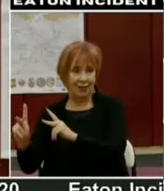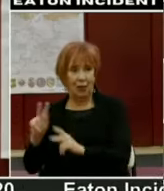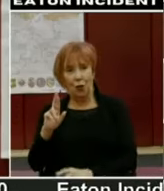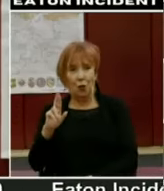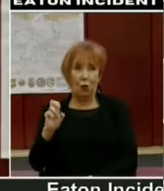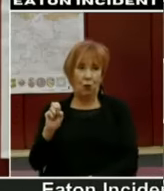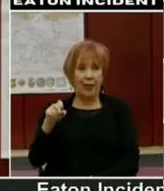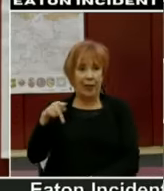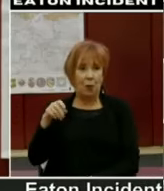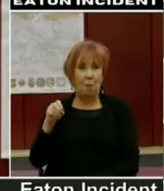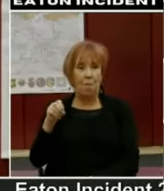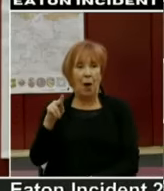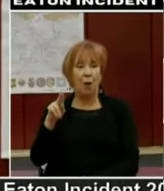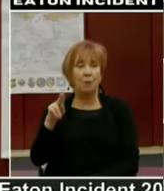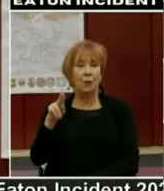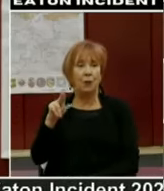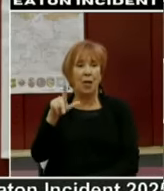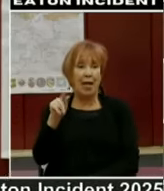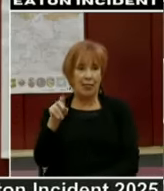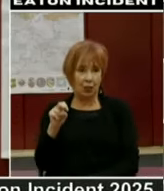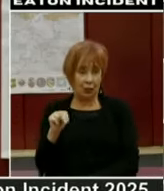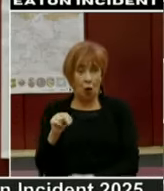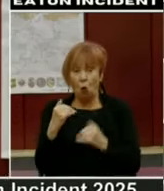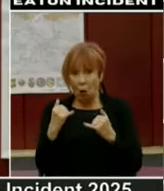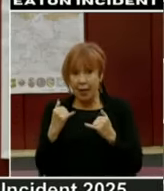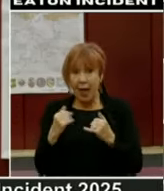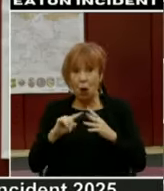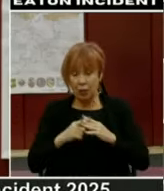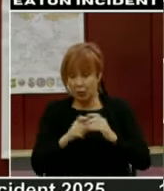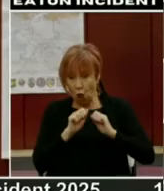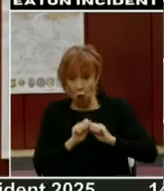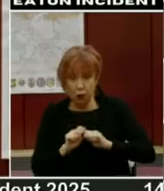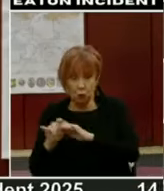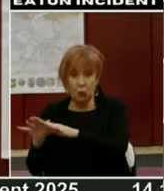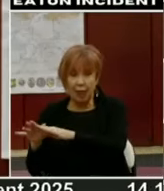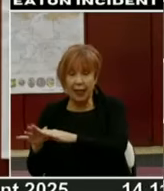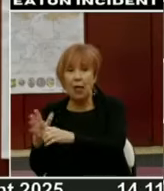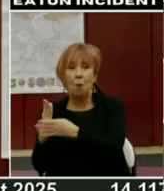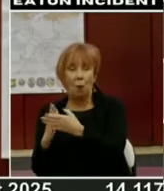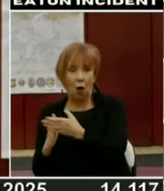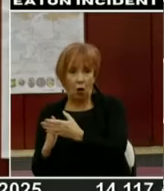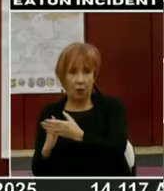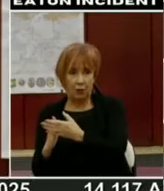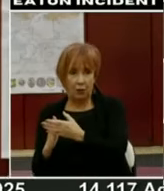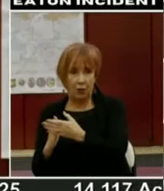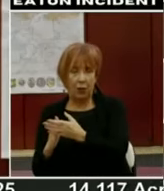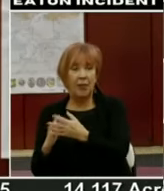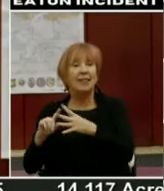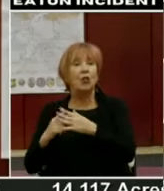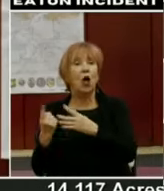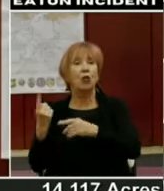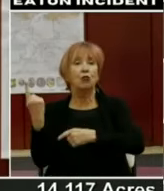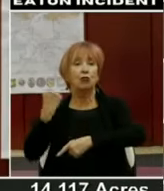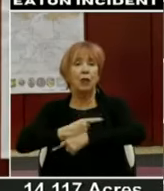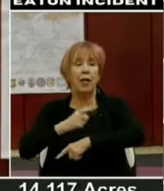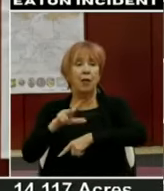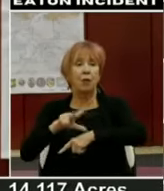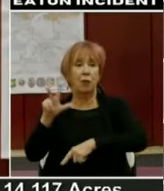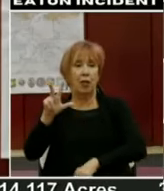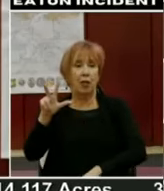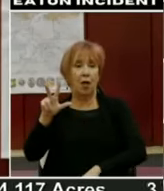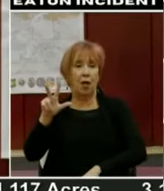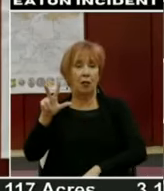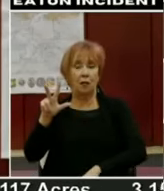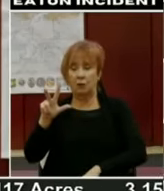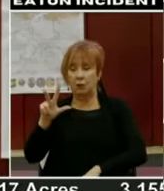As of right now, we're starting to repopulate part of Altadena. We've started just as of 3 o'clock today. There's an area, and